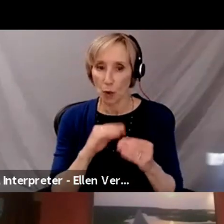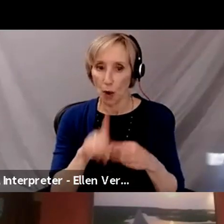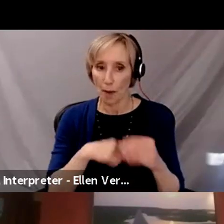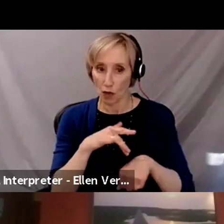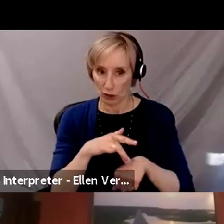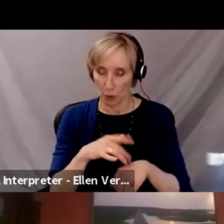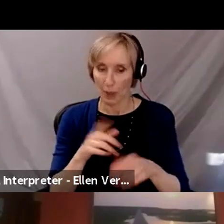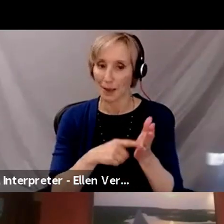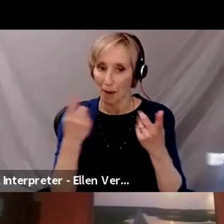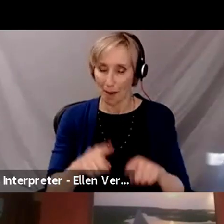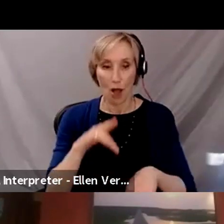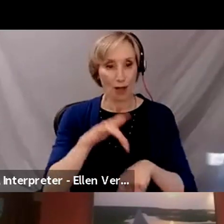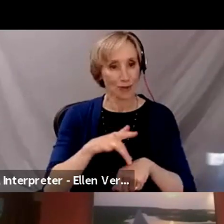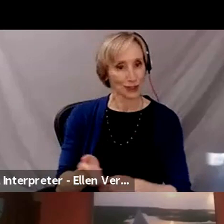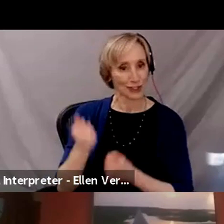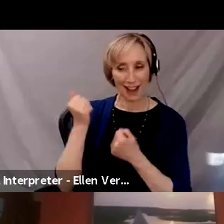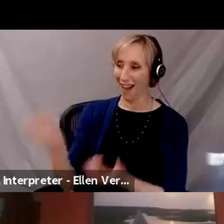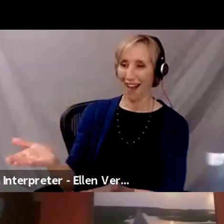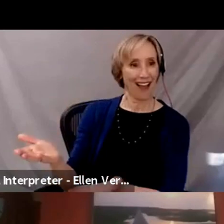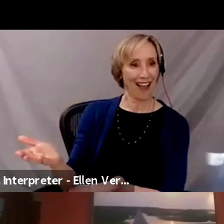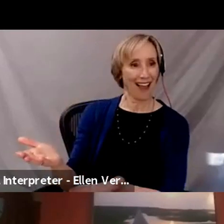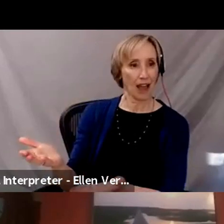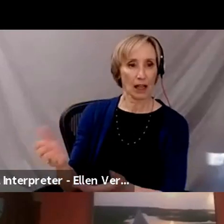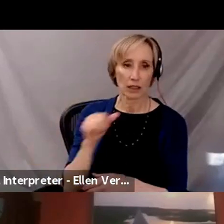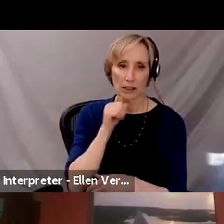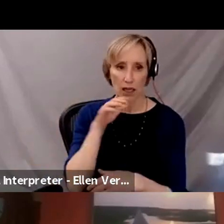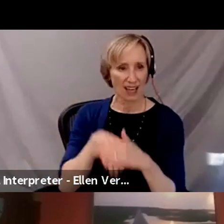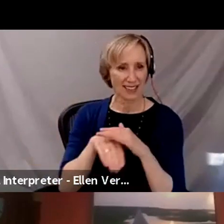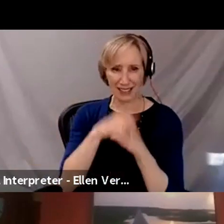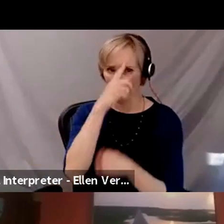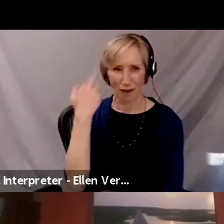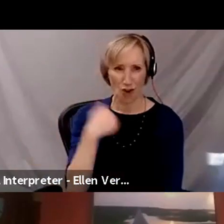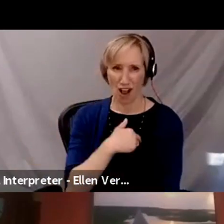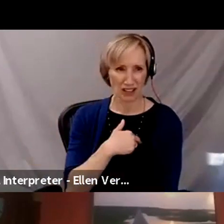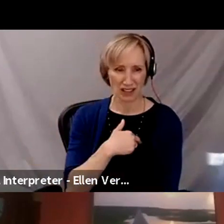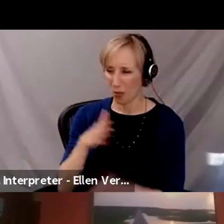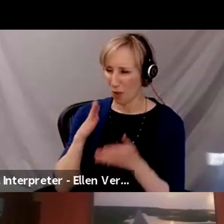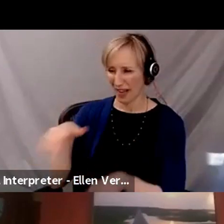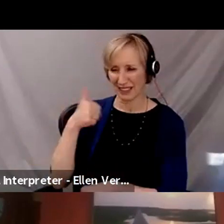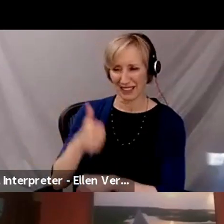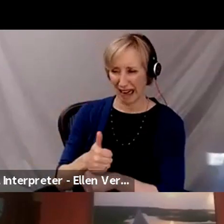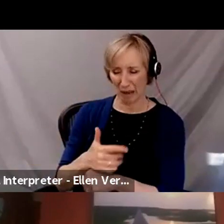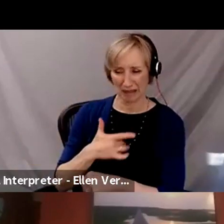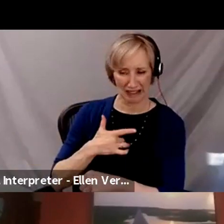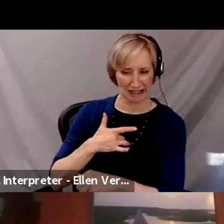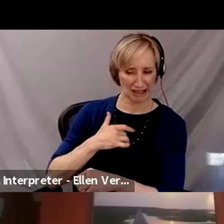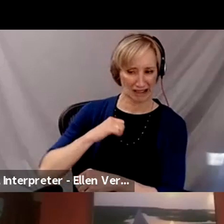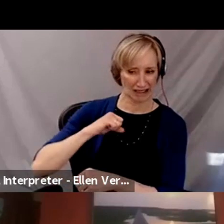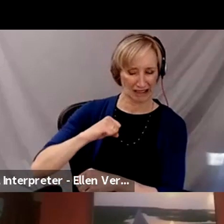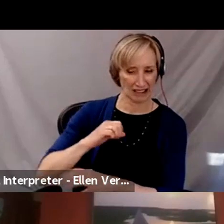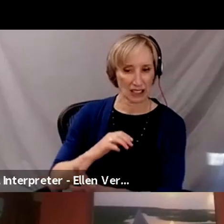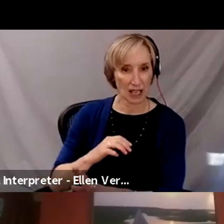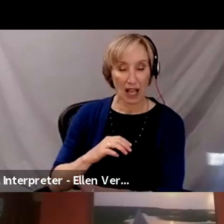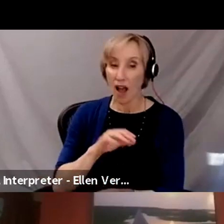out there. The thing is that often those resources aren't accessible to us in the ways that they exist. and they're often